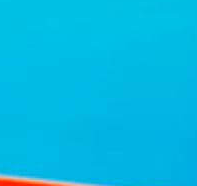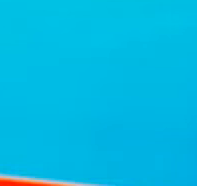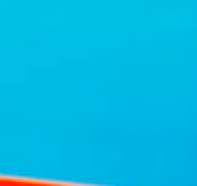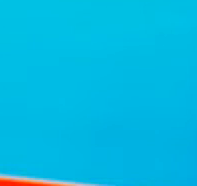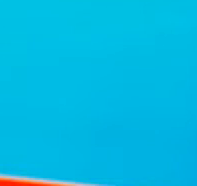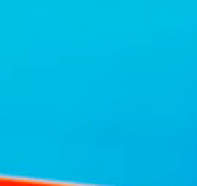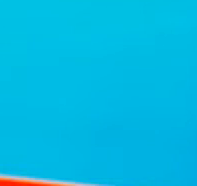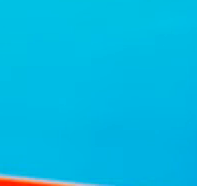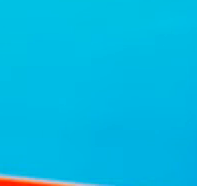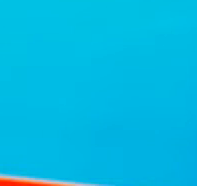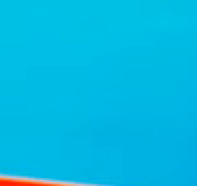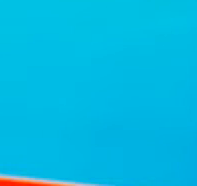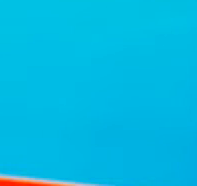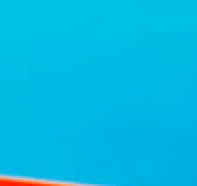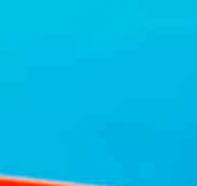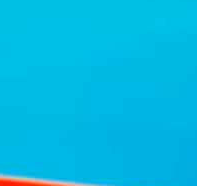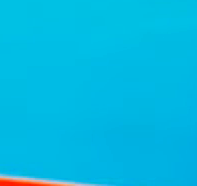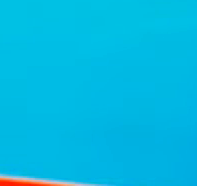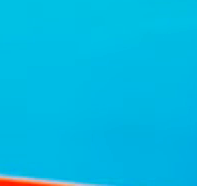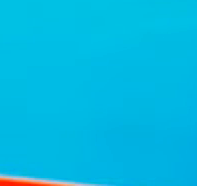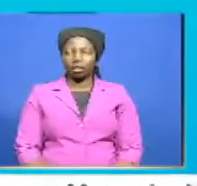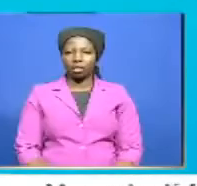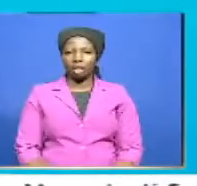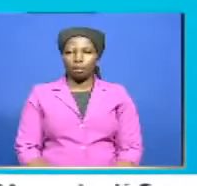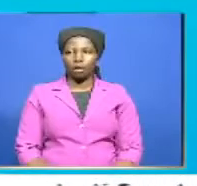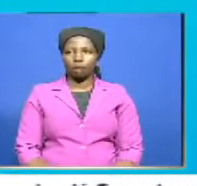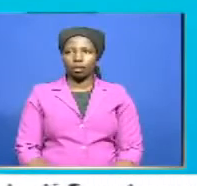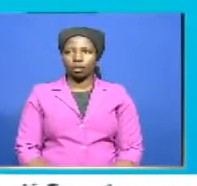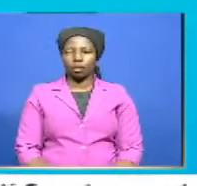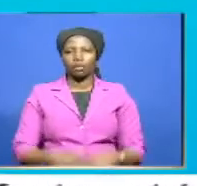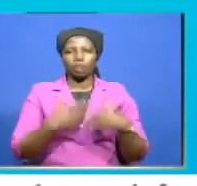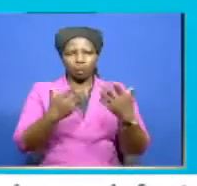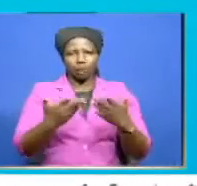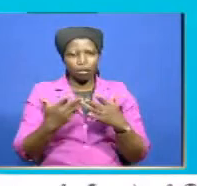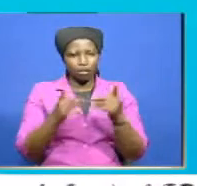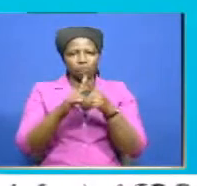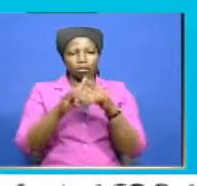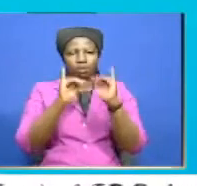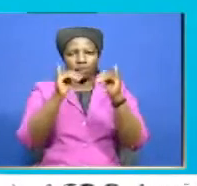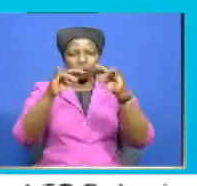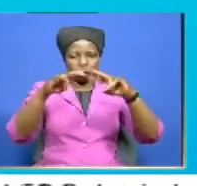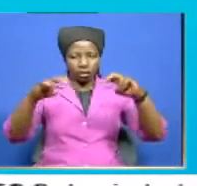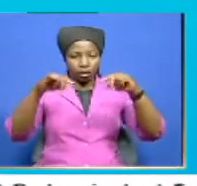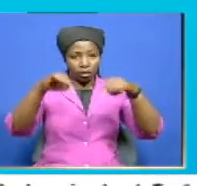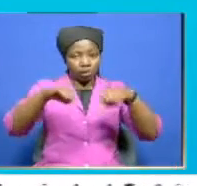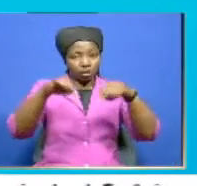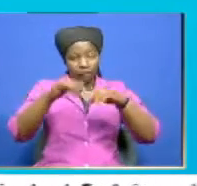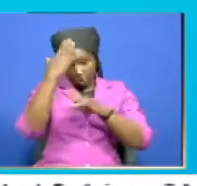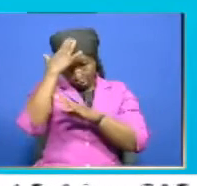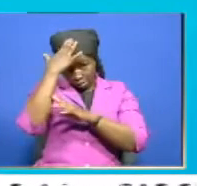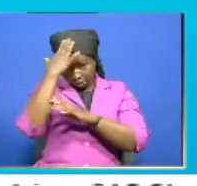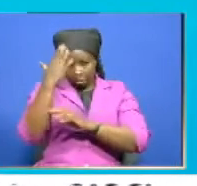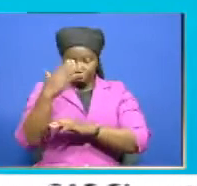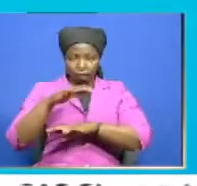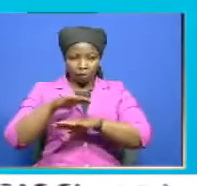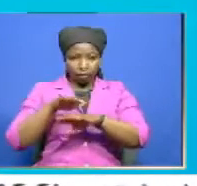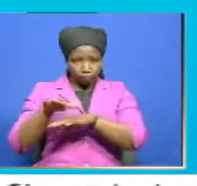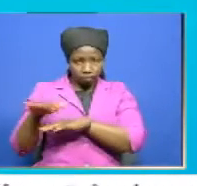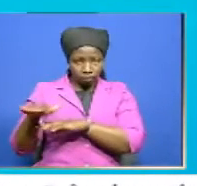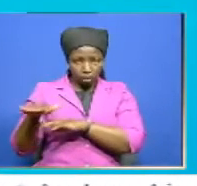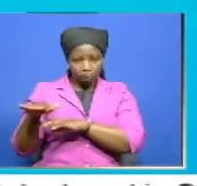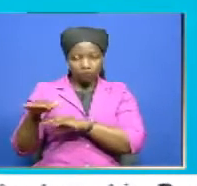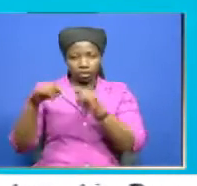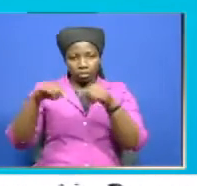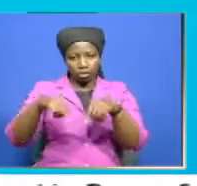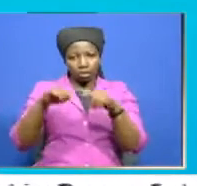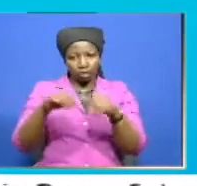A very good morning to you. My name is Daniel Wahome, and welcome to Sports Check on this Monday morning. It is the first day of March